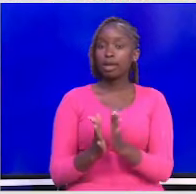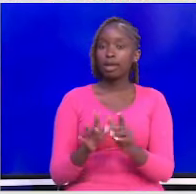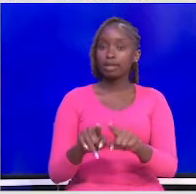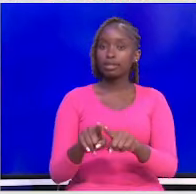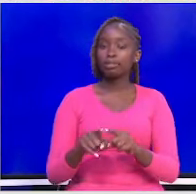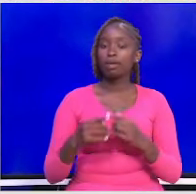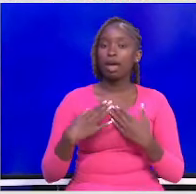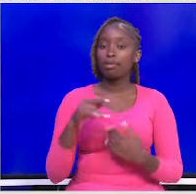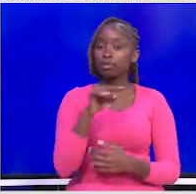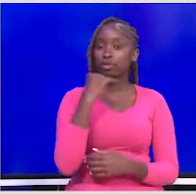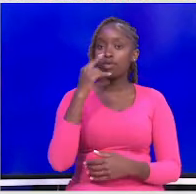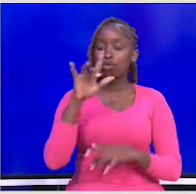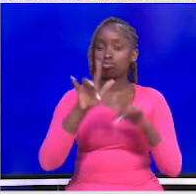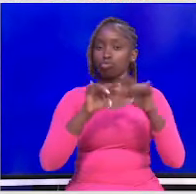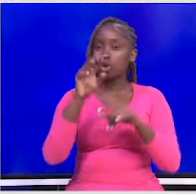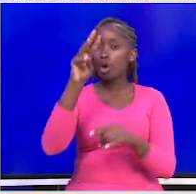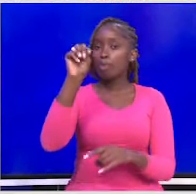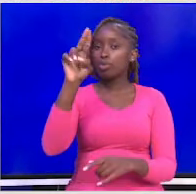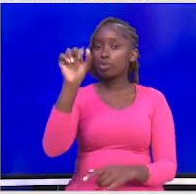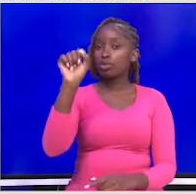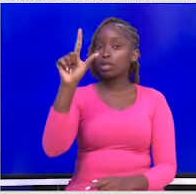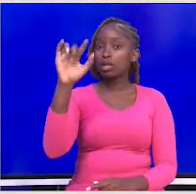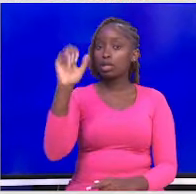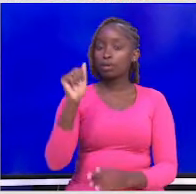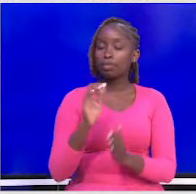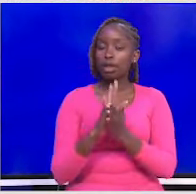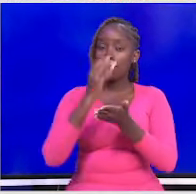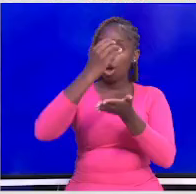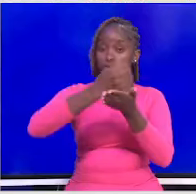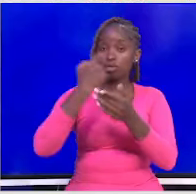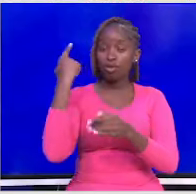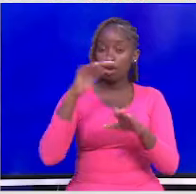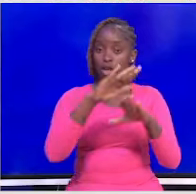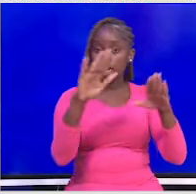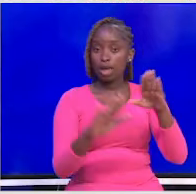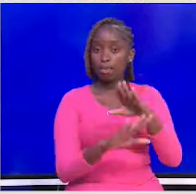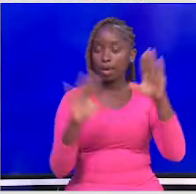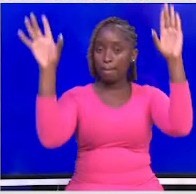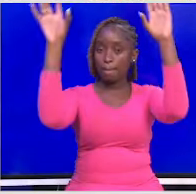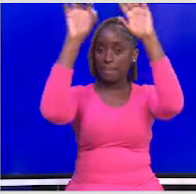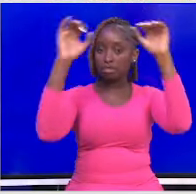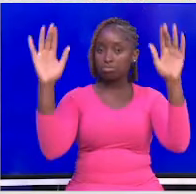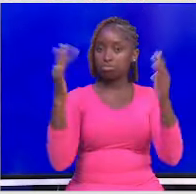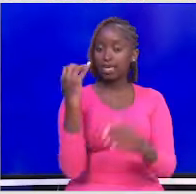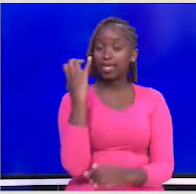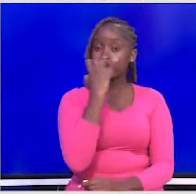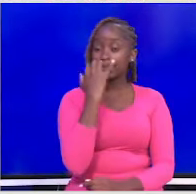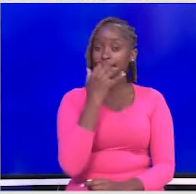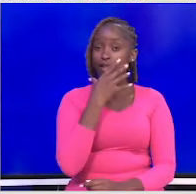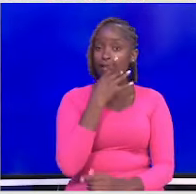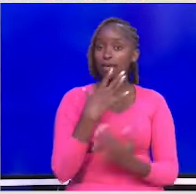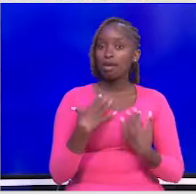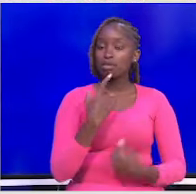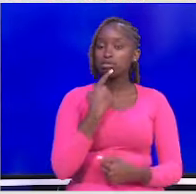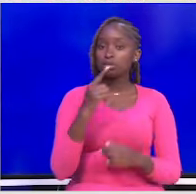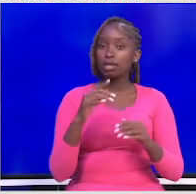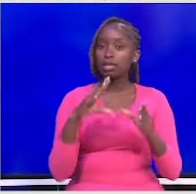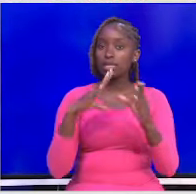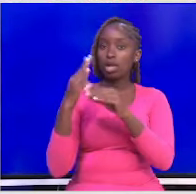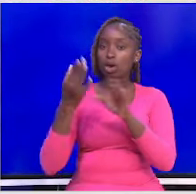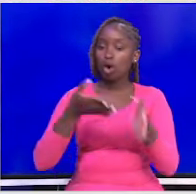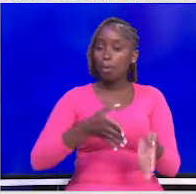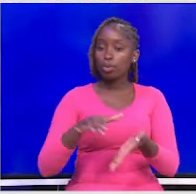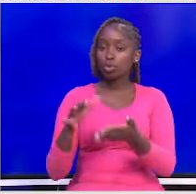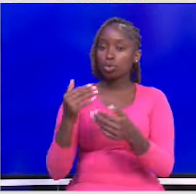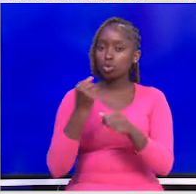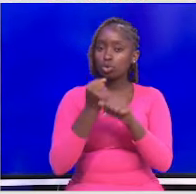ya kigeni Musalia Mudavadi na afisi ya naibu wa rais Rigathi Gachagua. Amesema atachukua muda kufanya